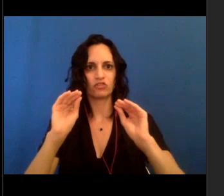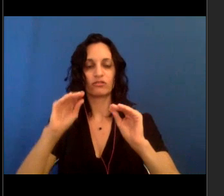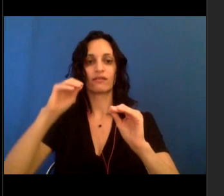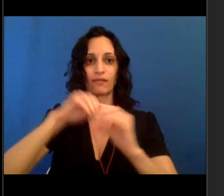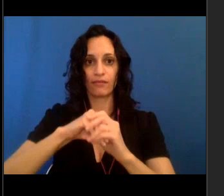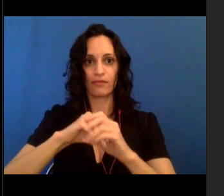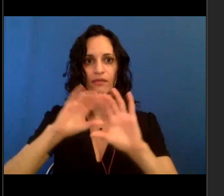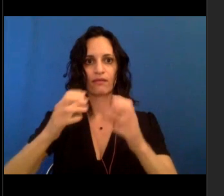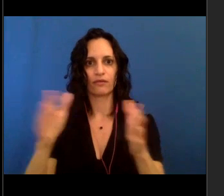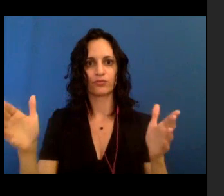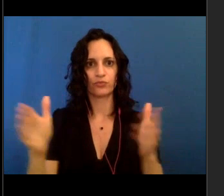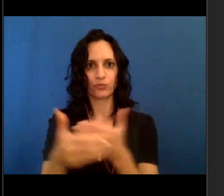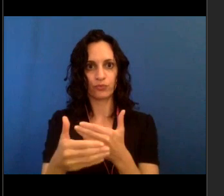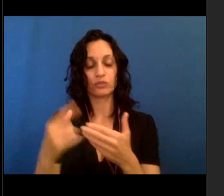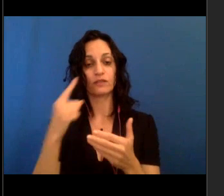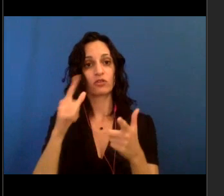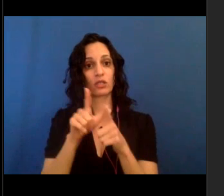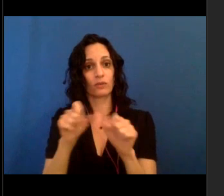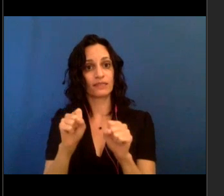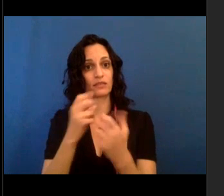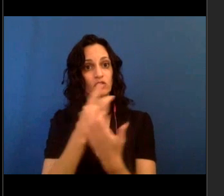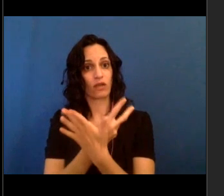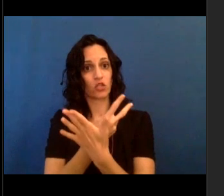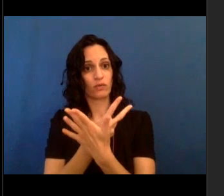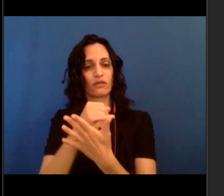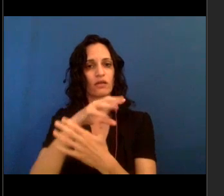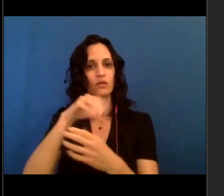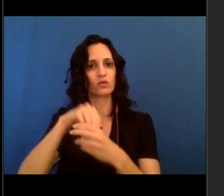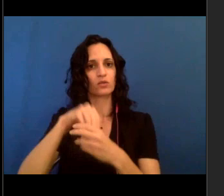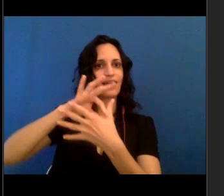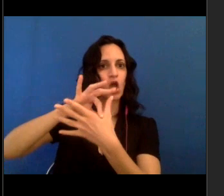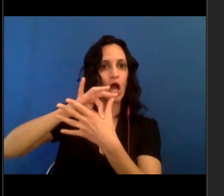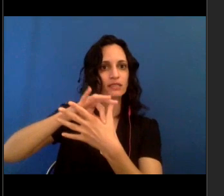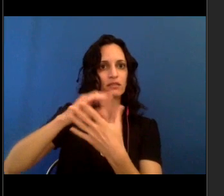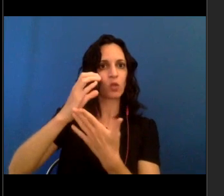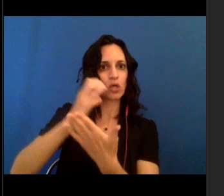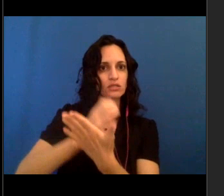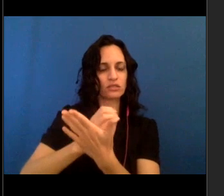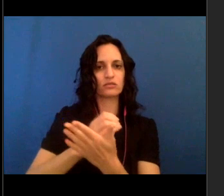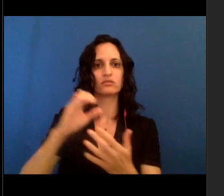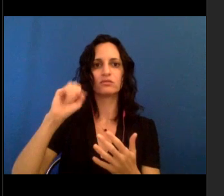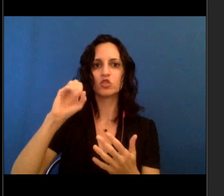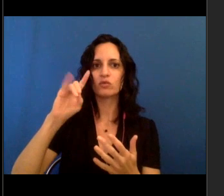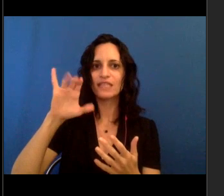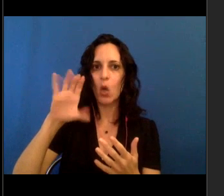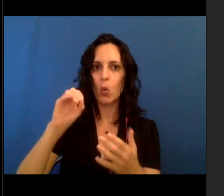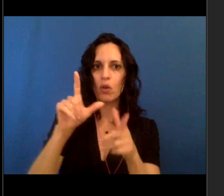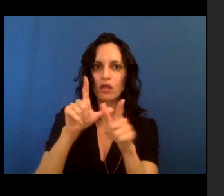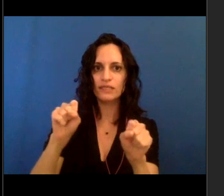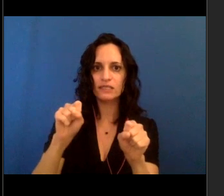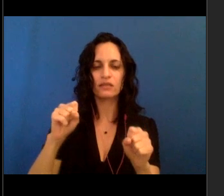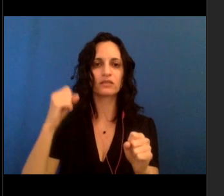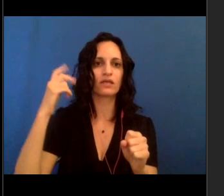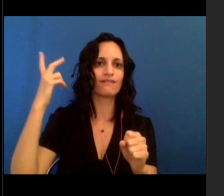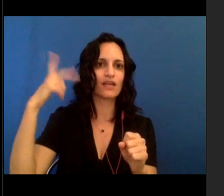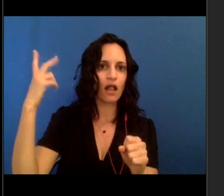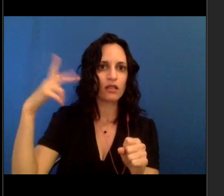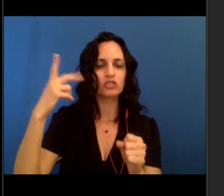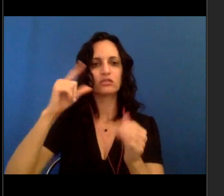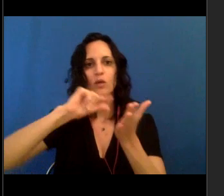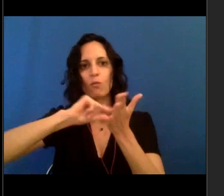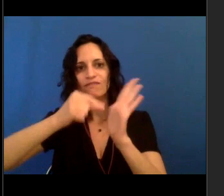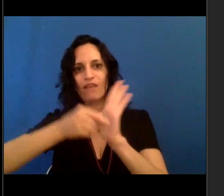for linguistics at the graduate level, this would include things like content courses, something like sociolinguistics, phonology, morphology, a seminar